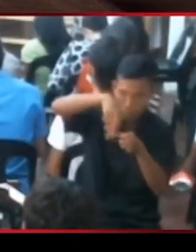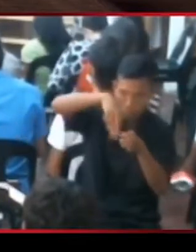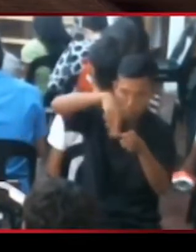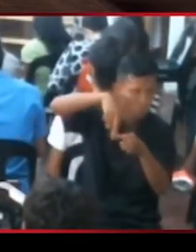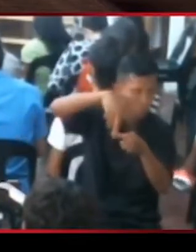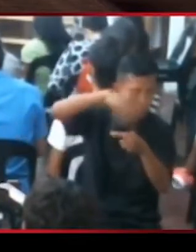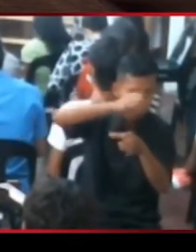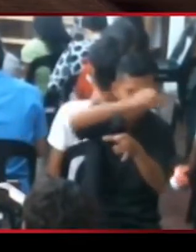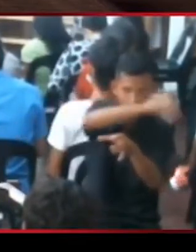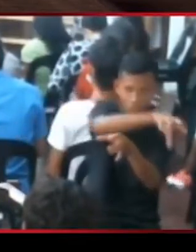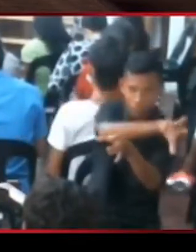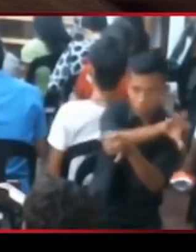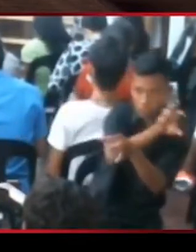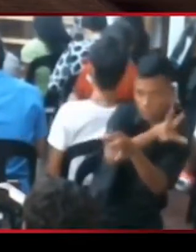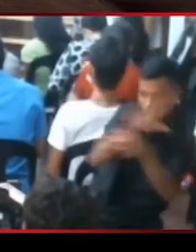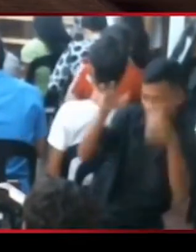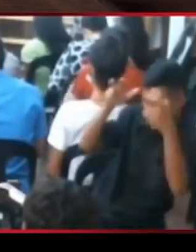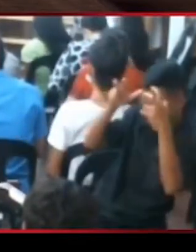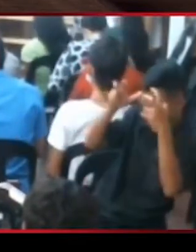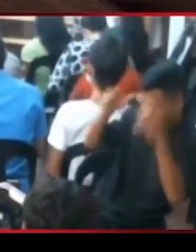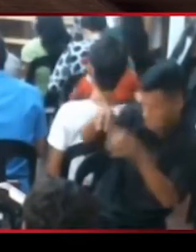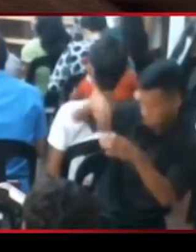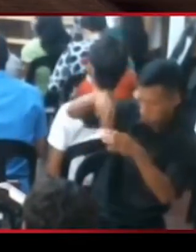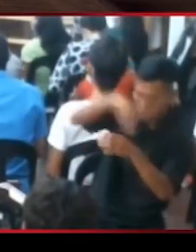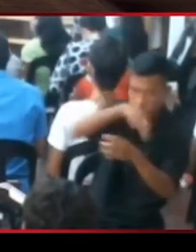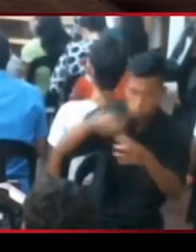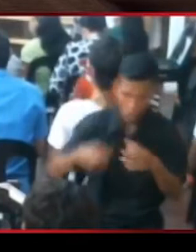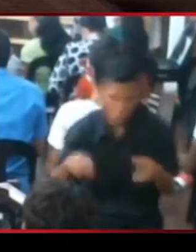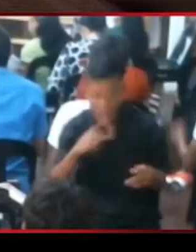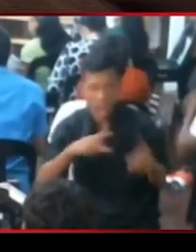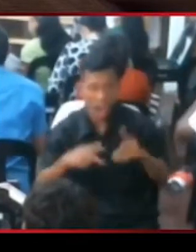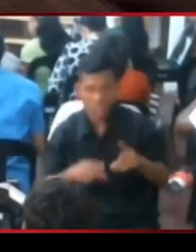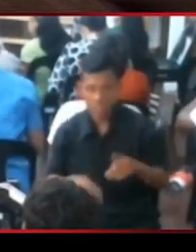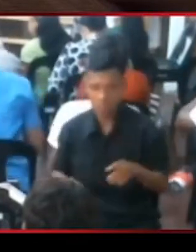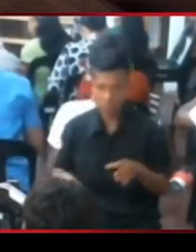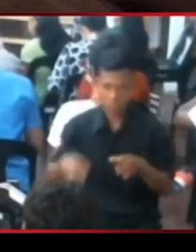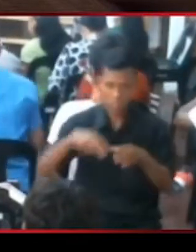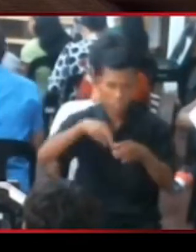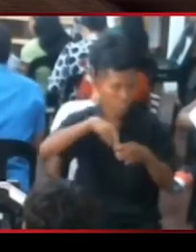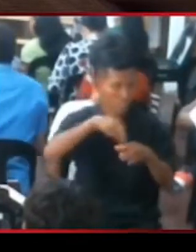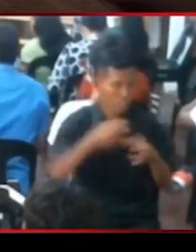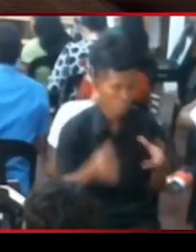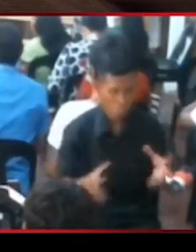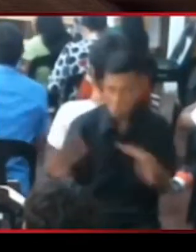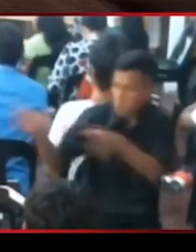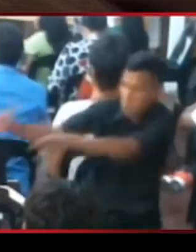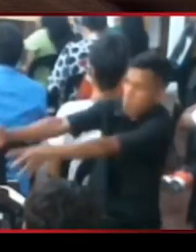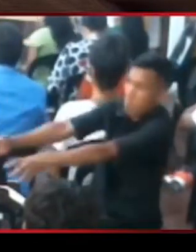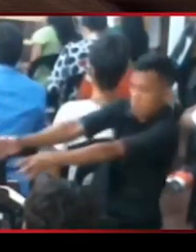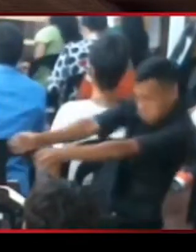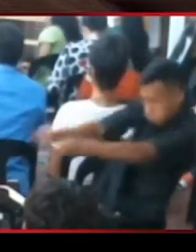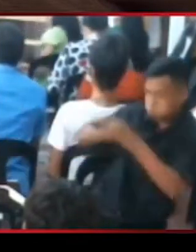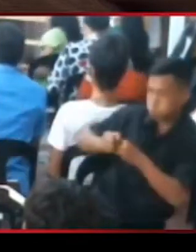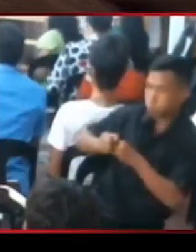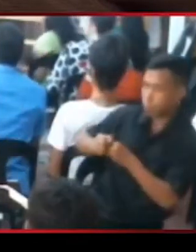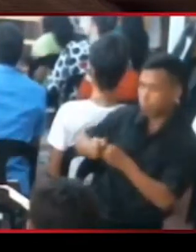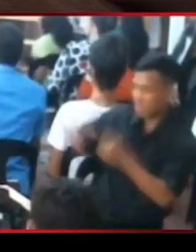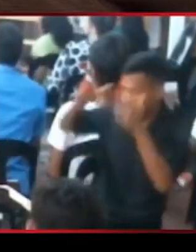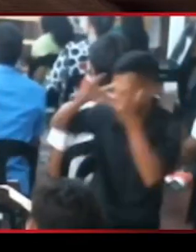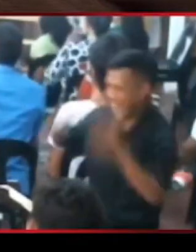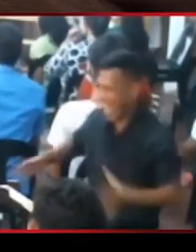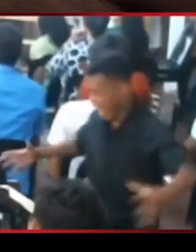trying to attack us. Satan says, go get that Christian. He's stepping out of the will of God. Here